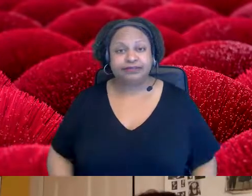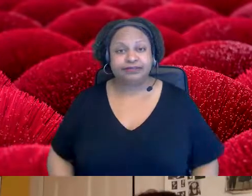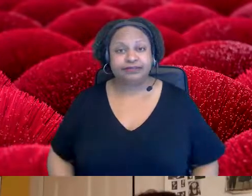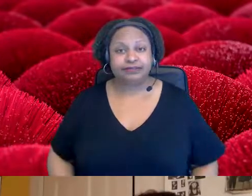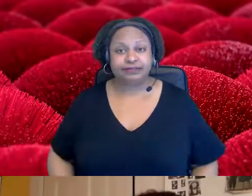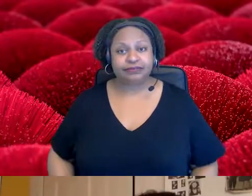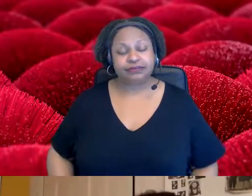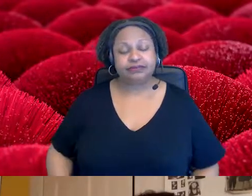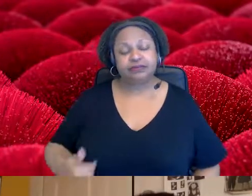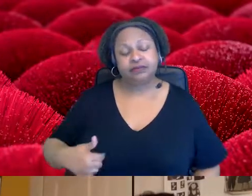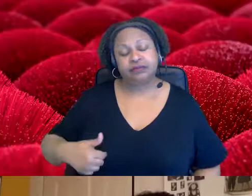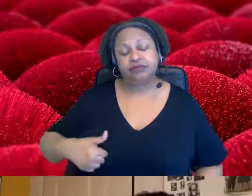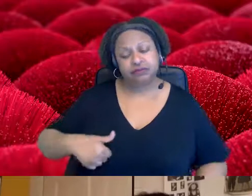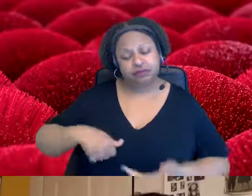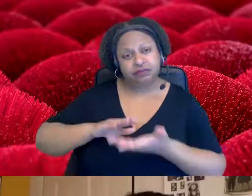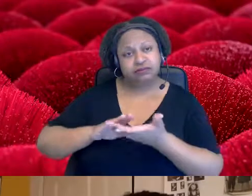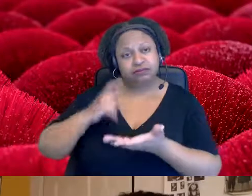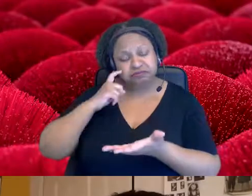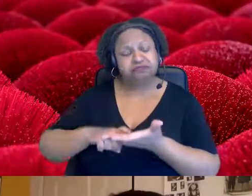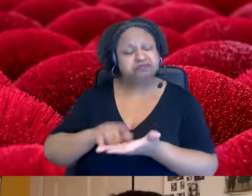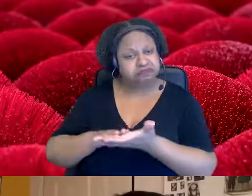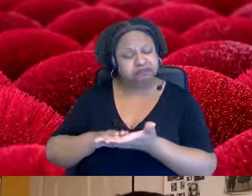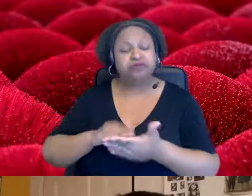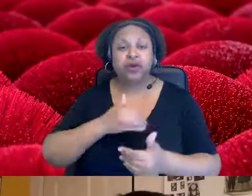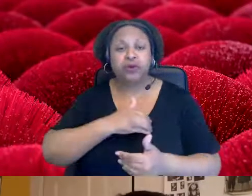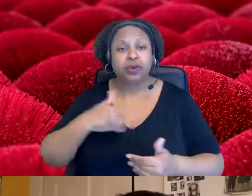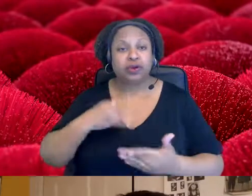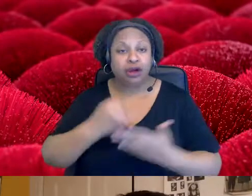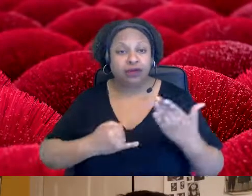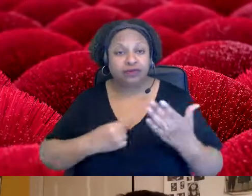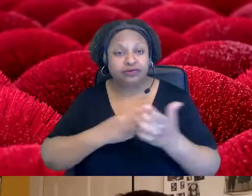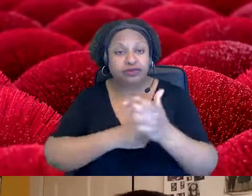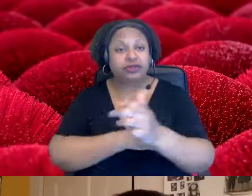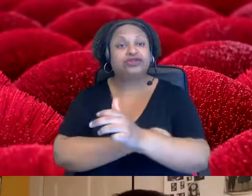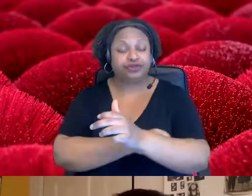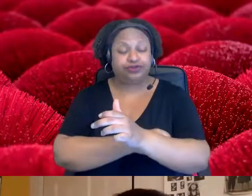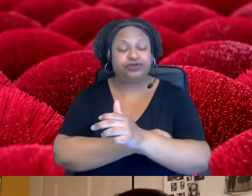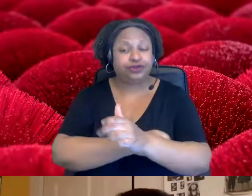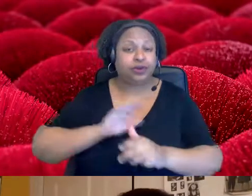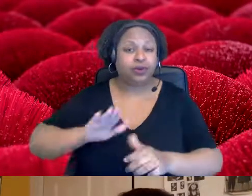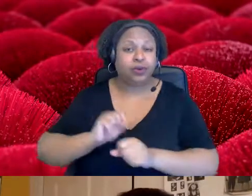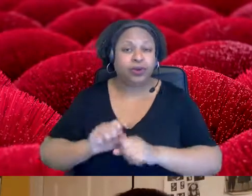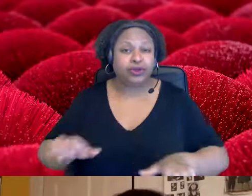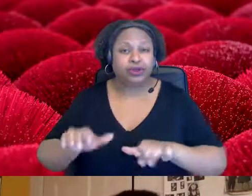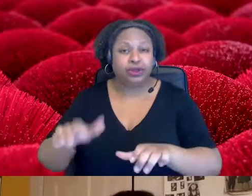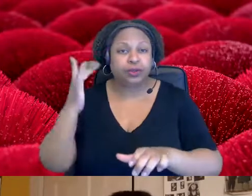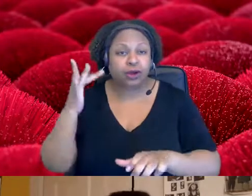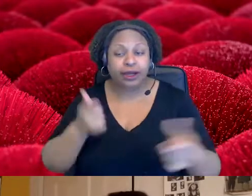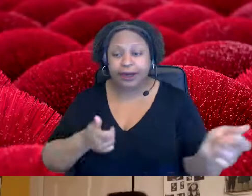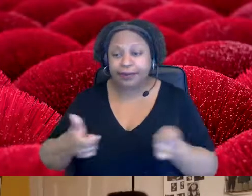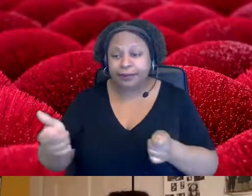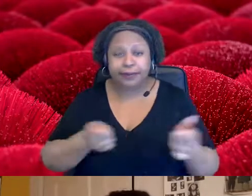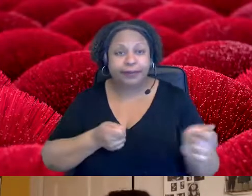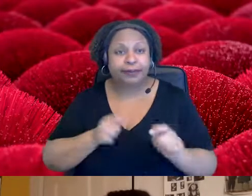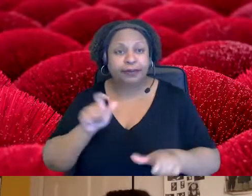the Toronto Arts Foundation for the work that you're doing with bringing people together in discussions, and the many other